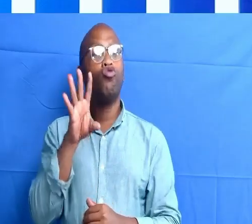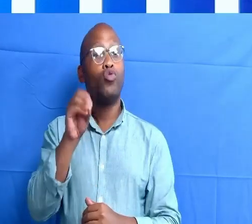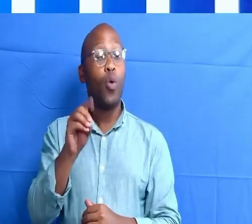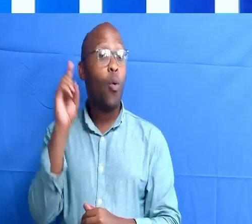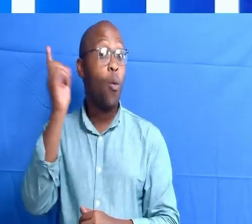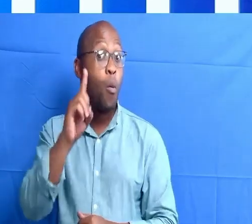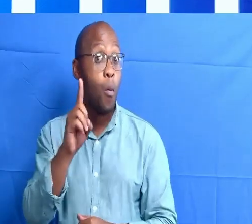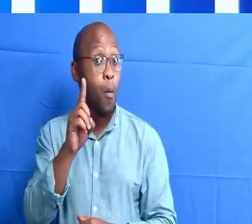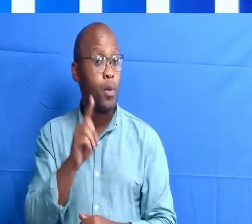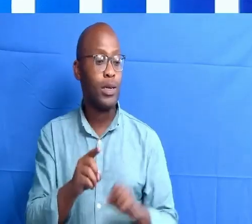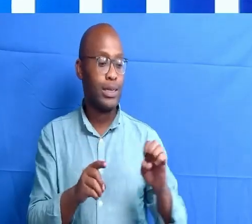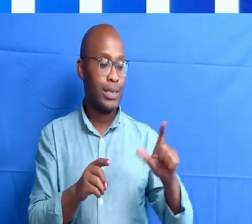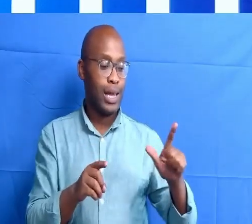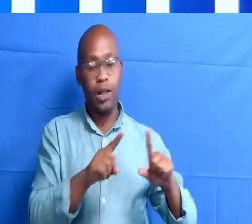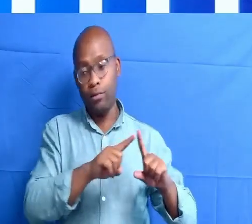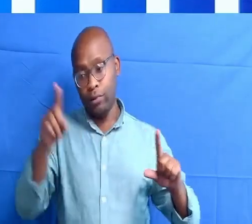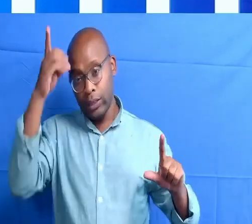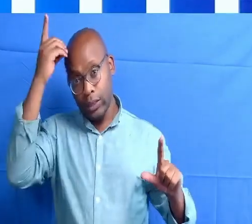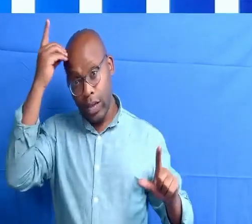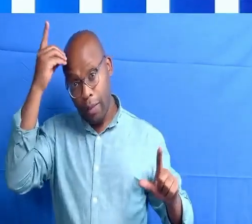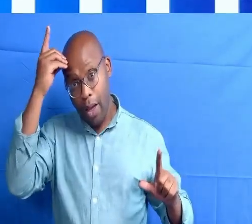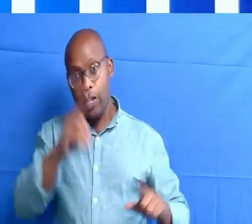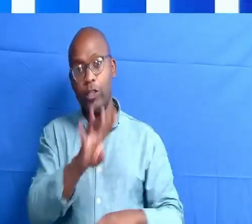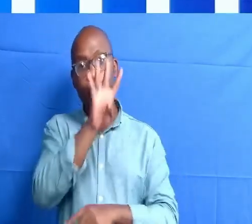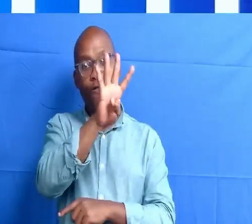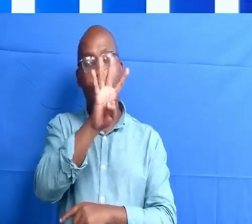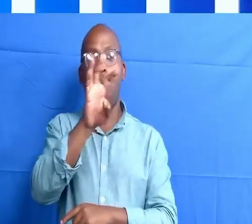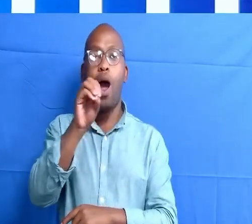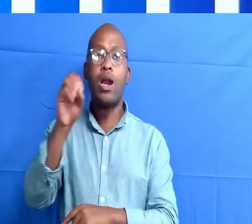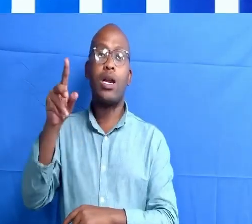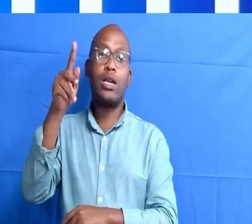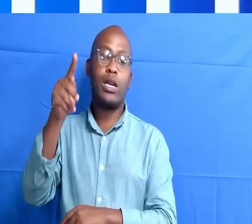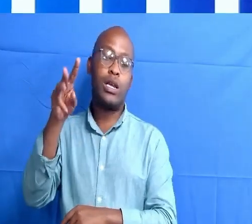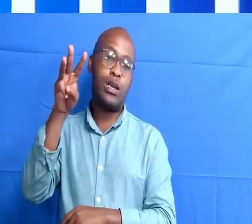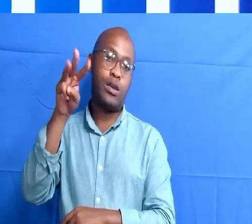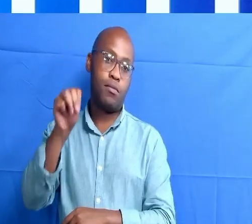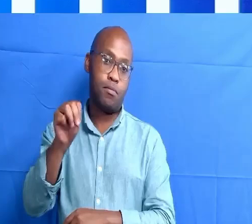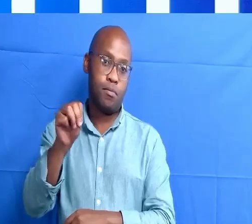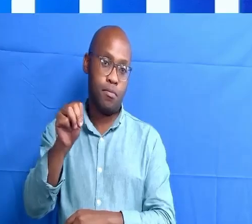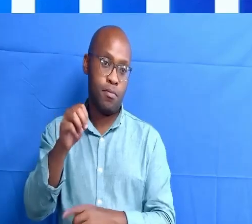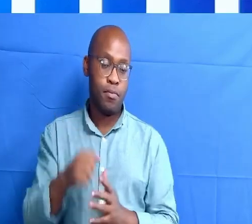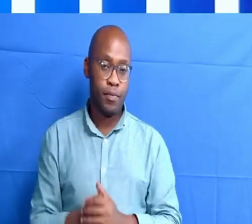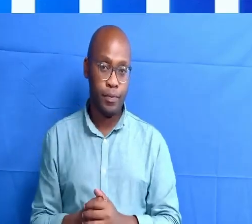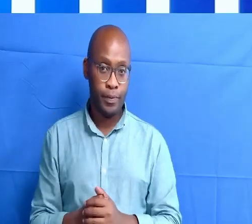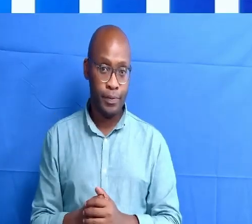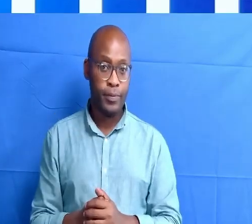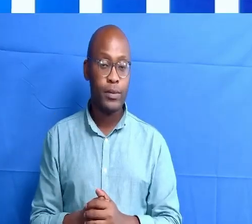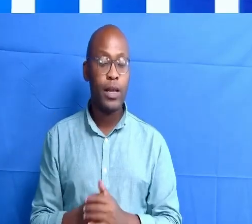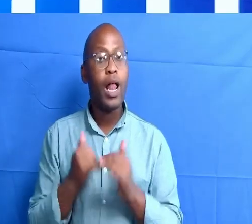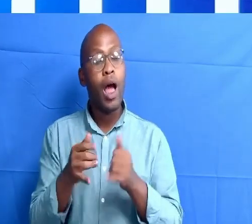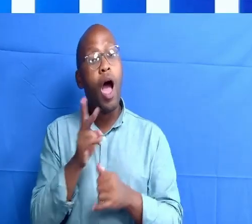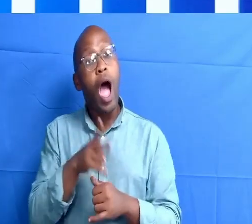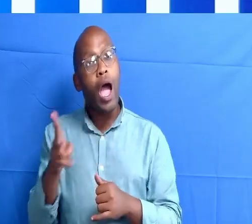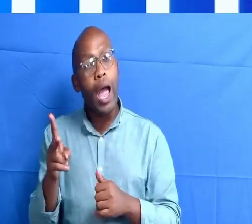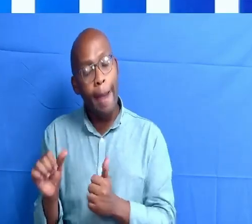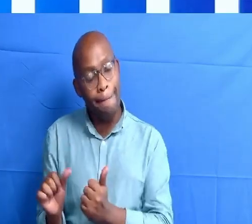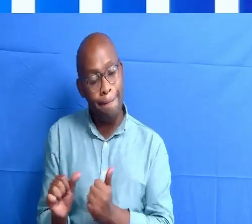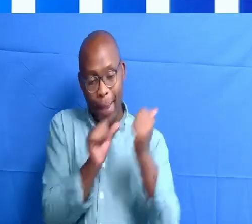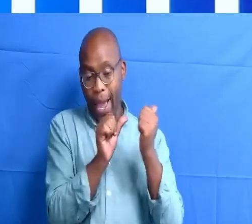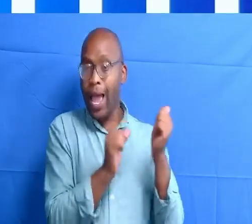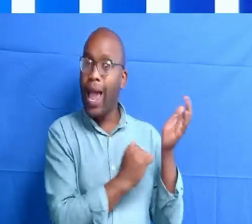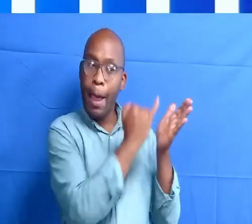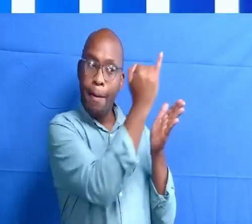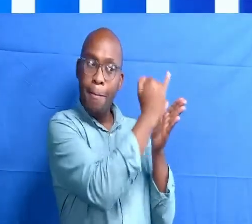be 400. If you go down to check that on the map, you also use the same map as that state